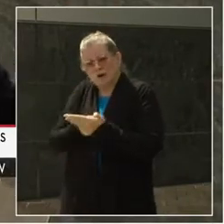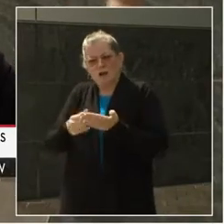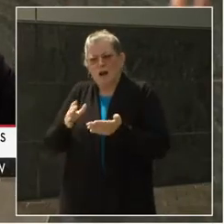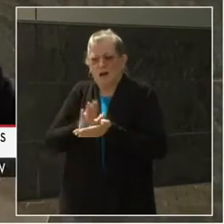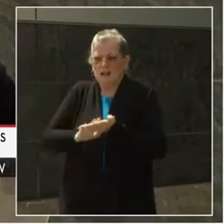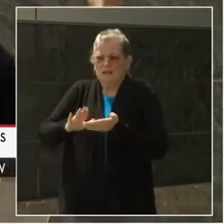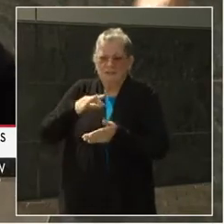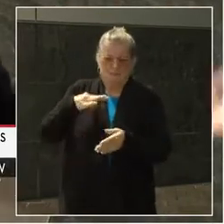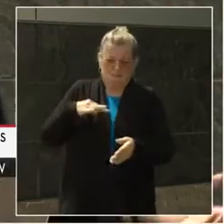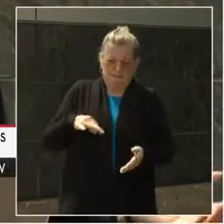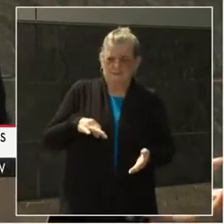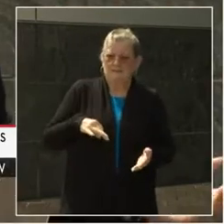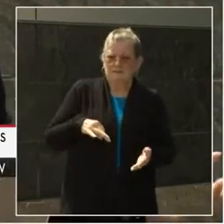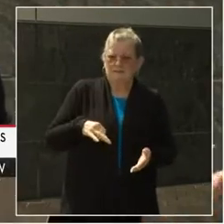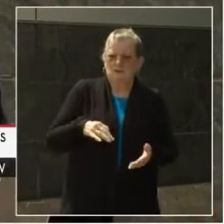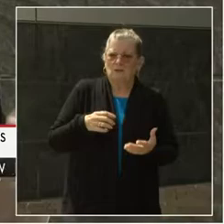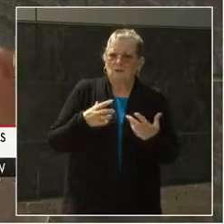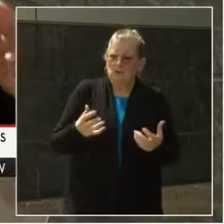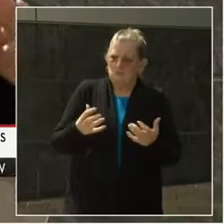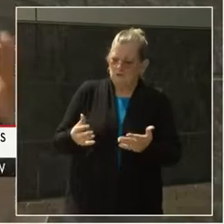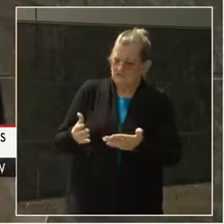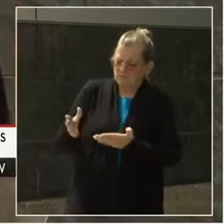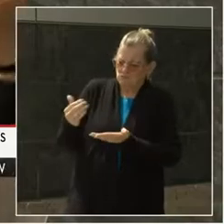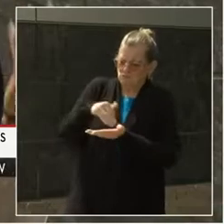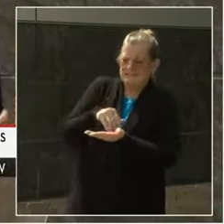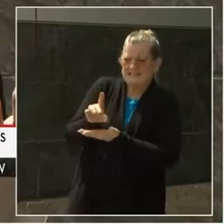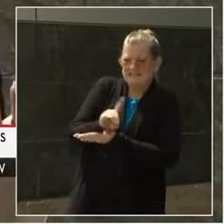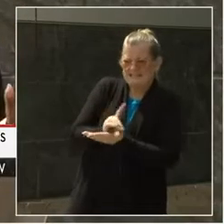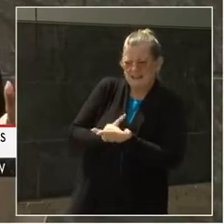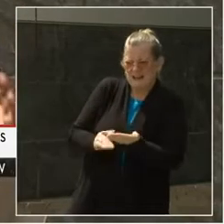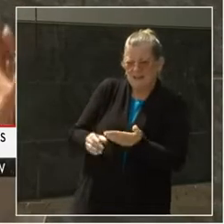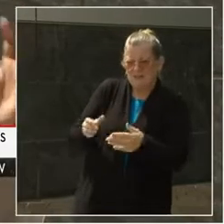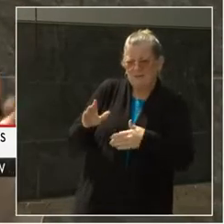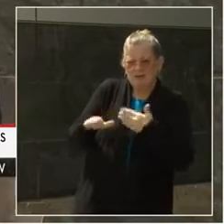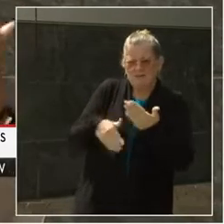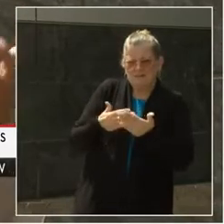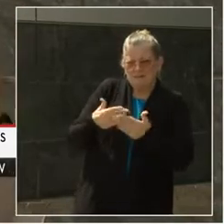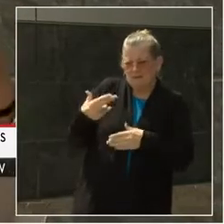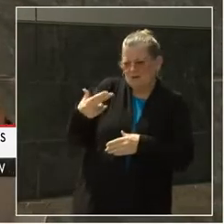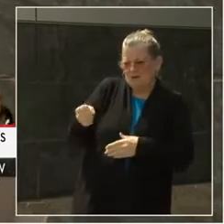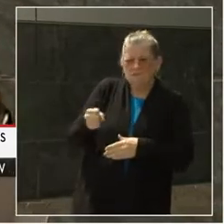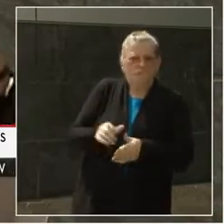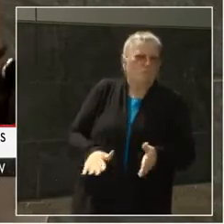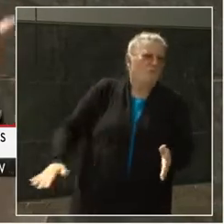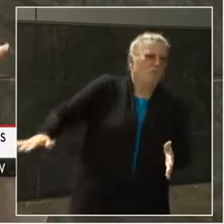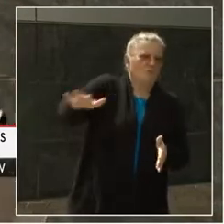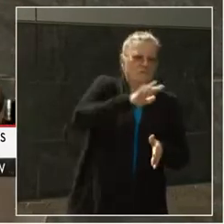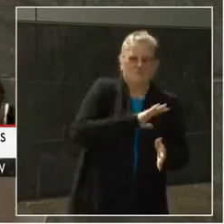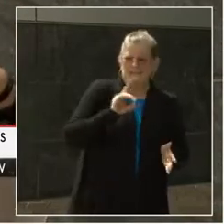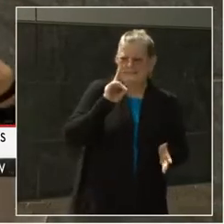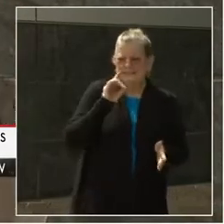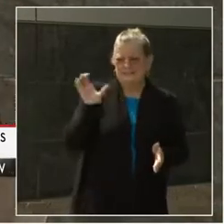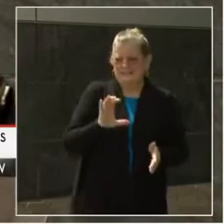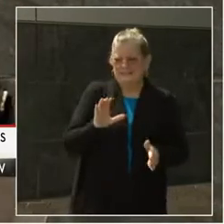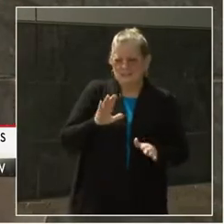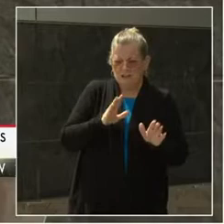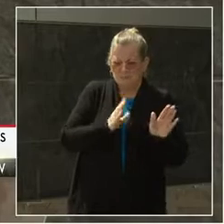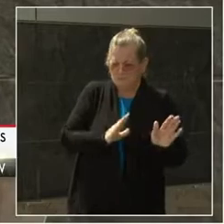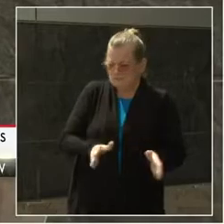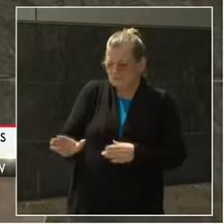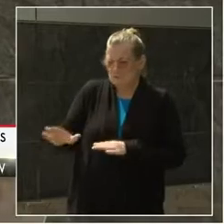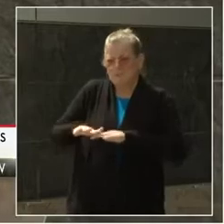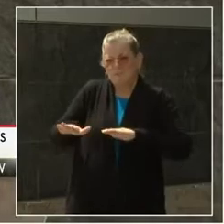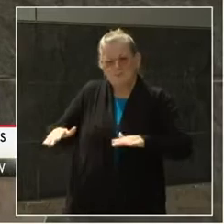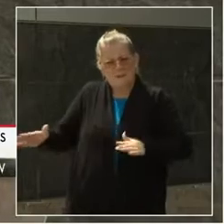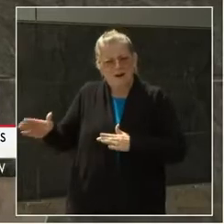to redesign high school in the district and change the way children are set up, not just for college, but for college,